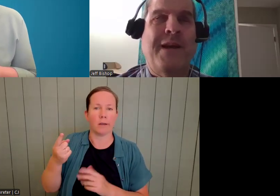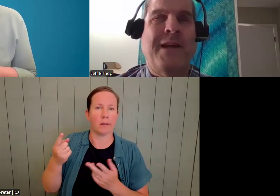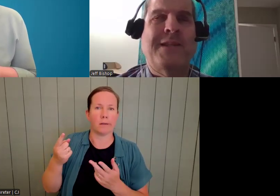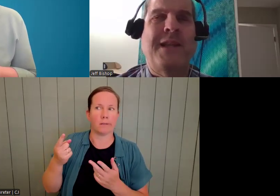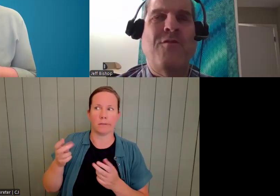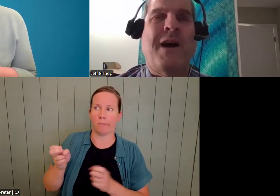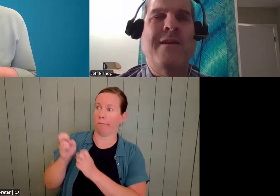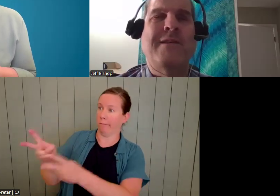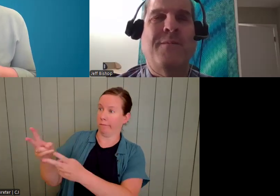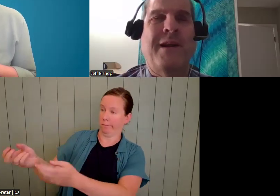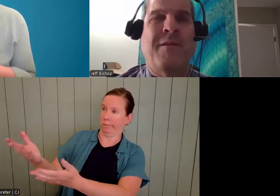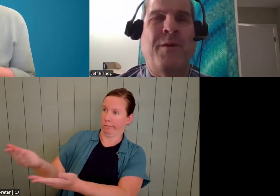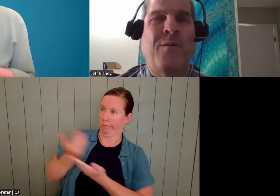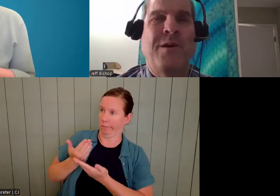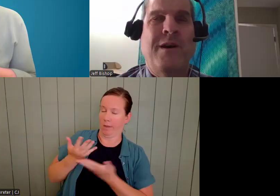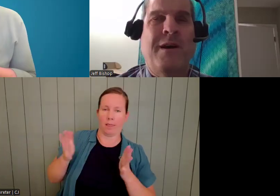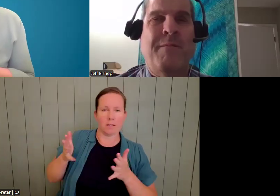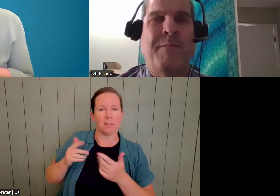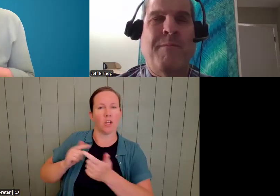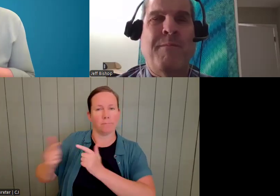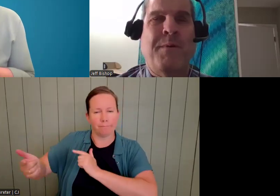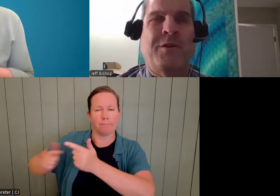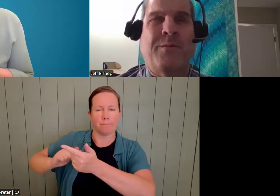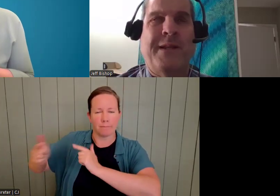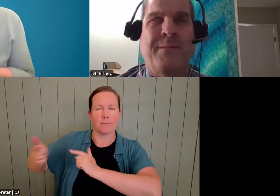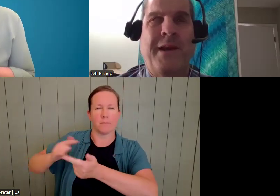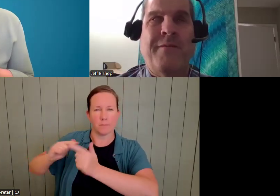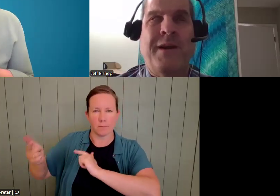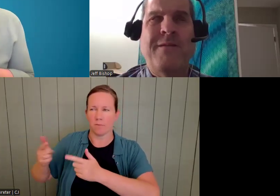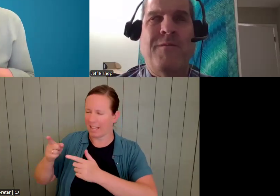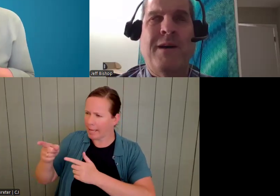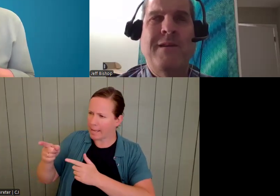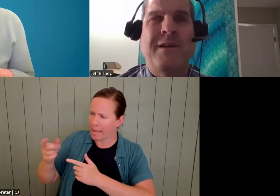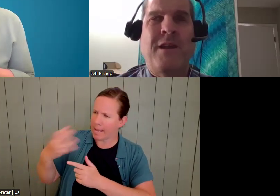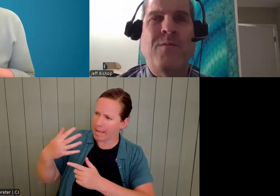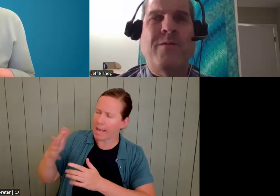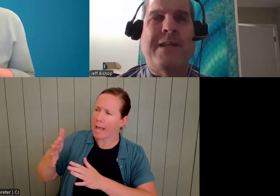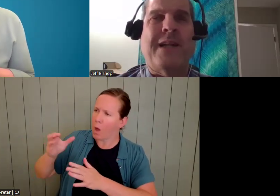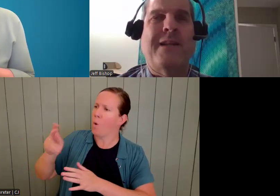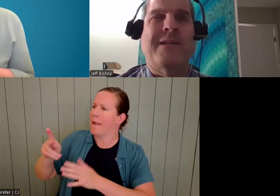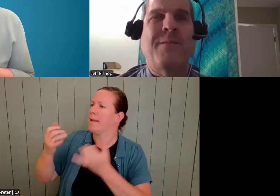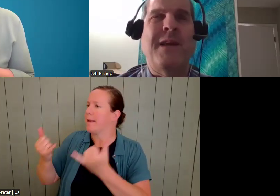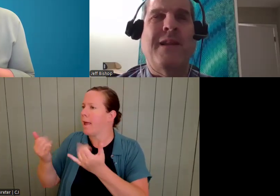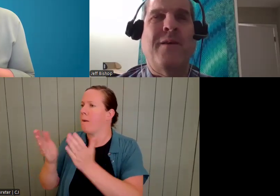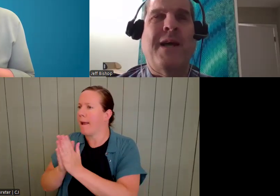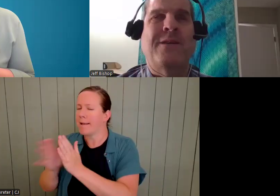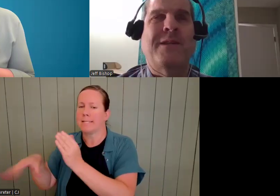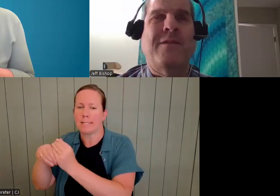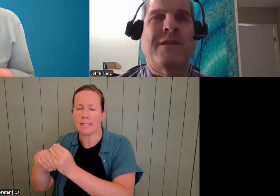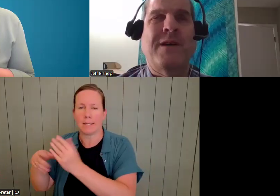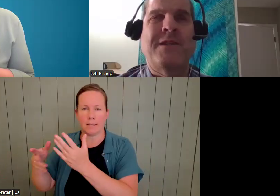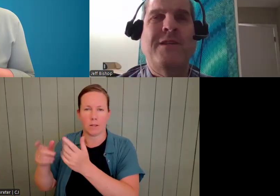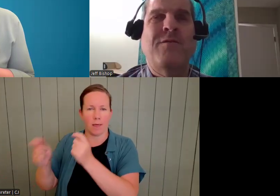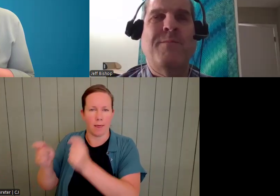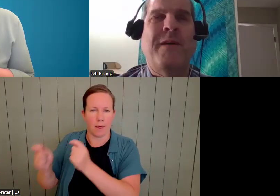someone, right? Let's say that you hired someone to help you build your resume, right? Well, you would do exactly the same thing. They would ask you a